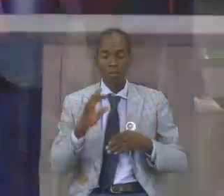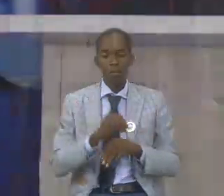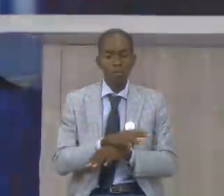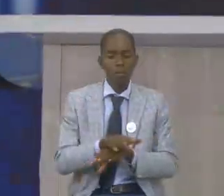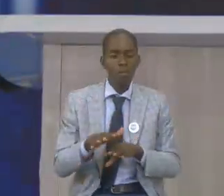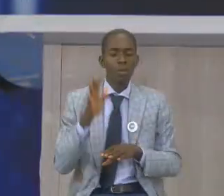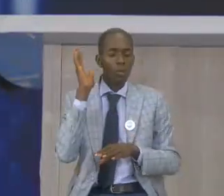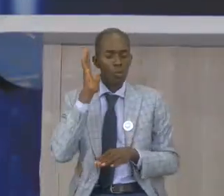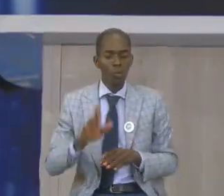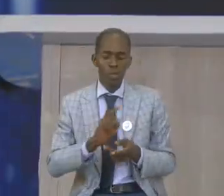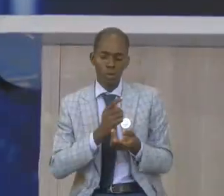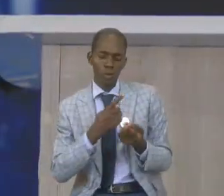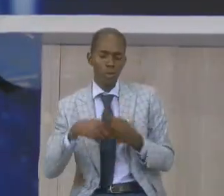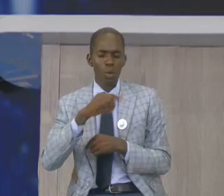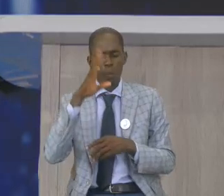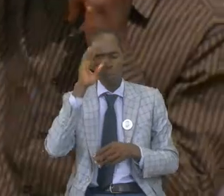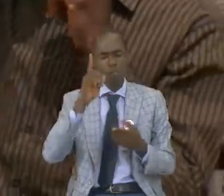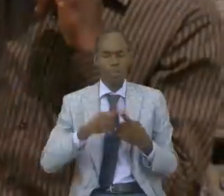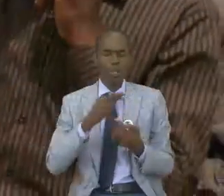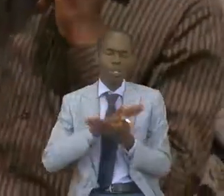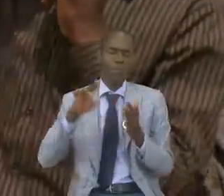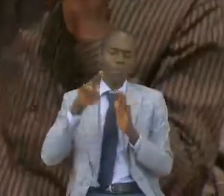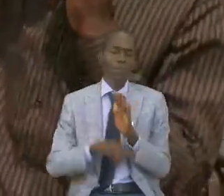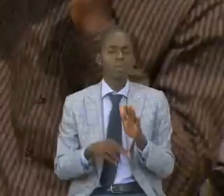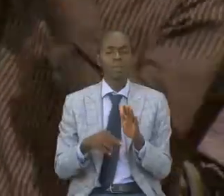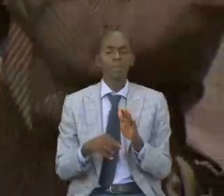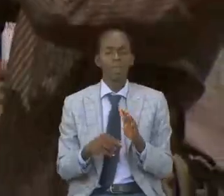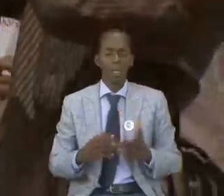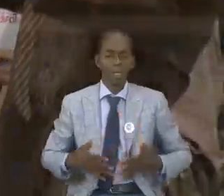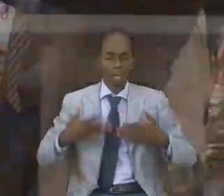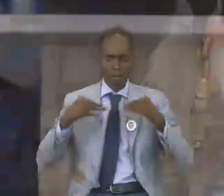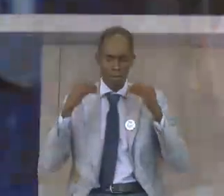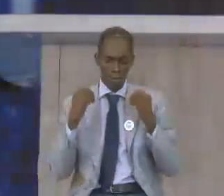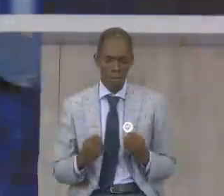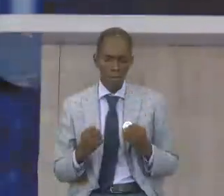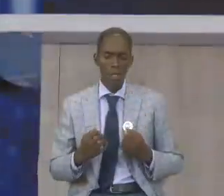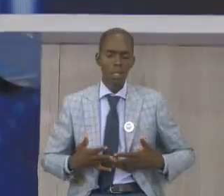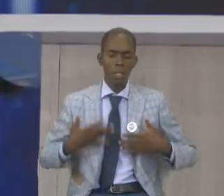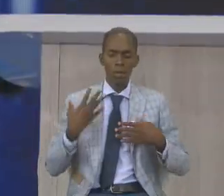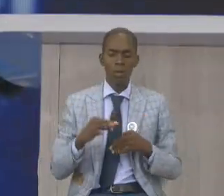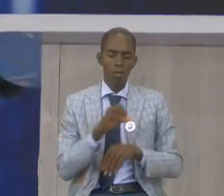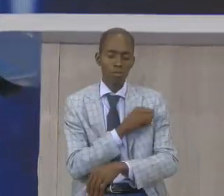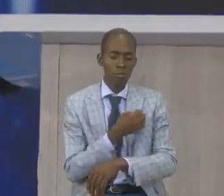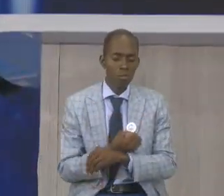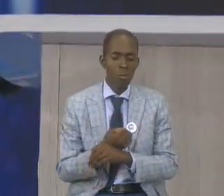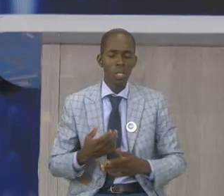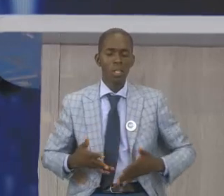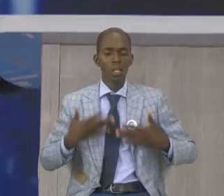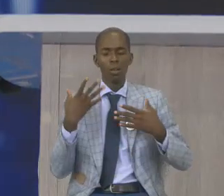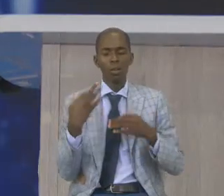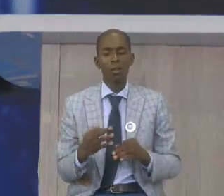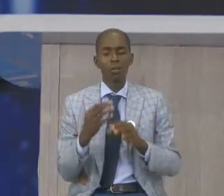turn many to righteousness. Life of strength, life of power, life of